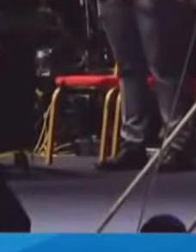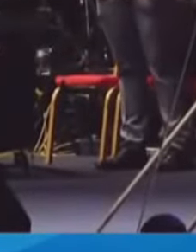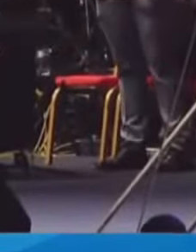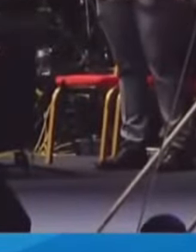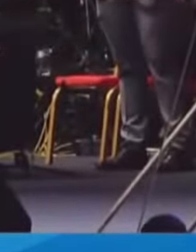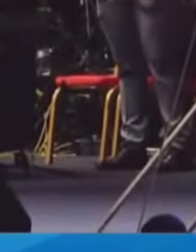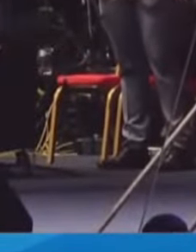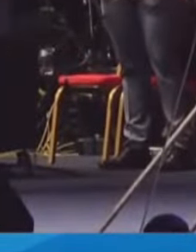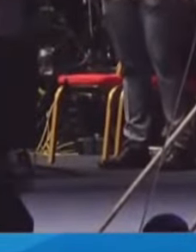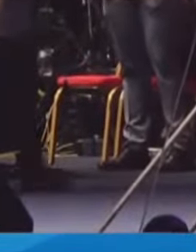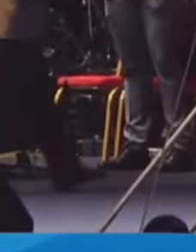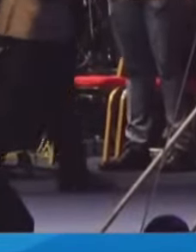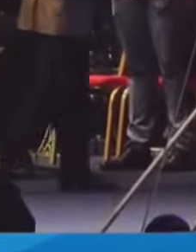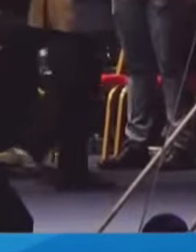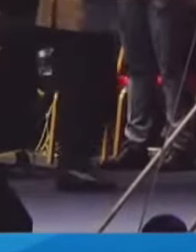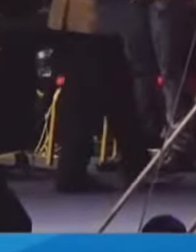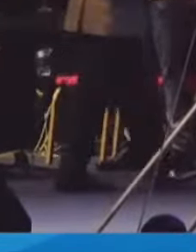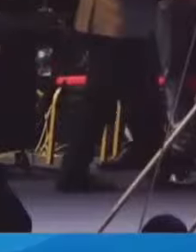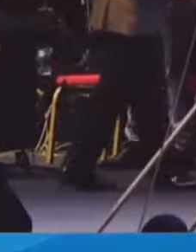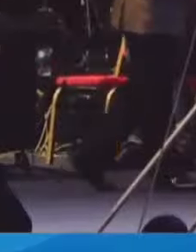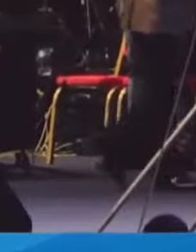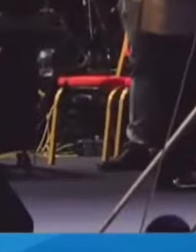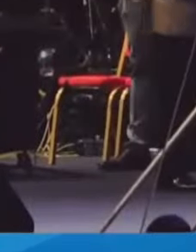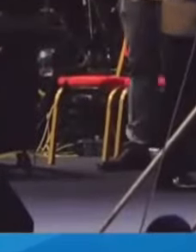Lord we come